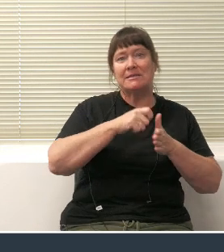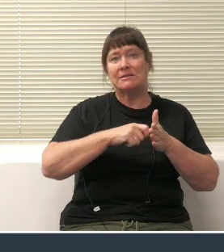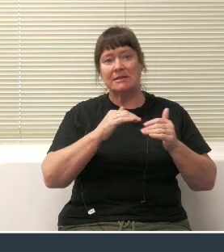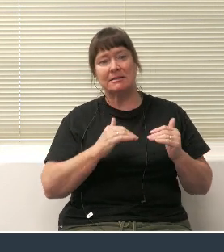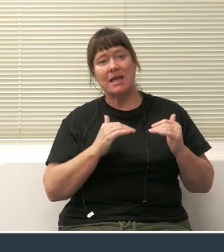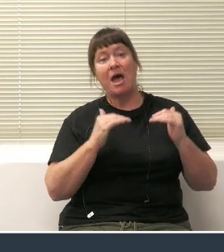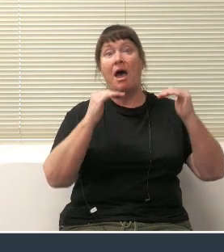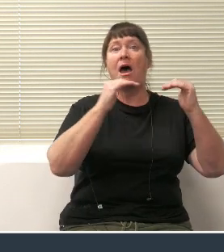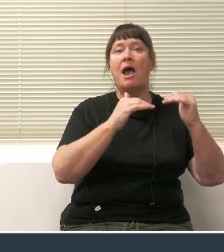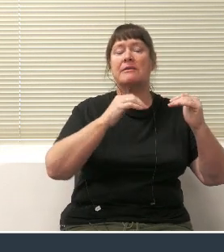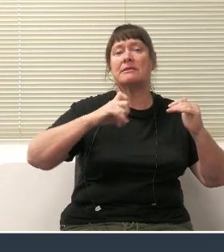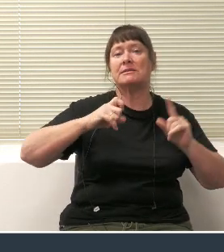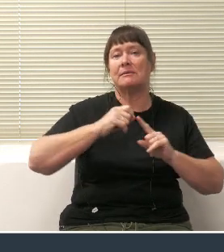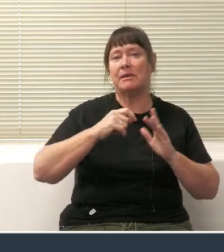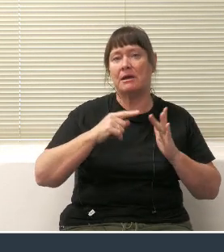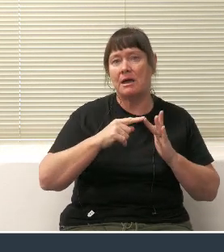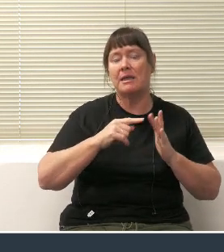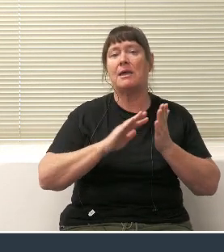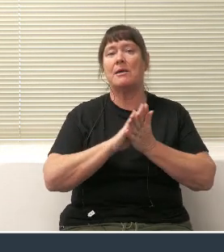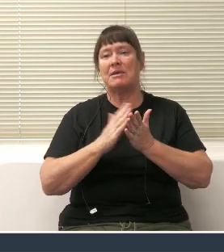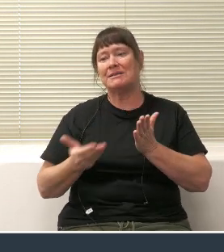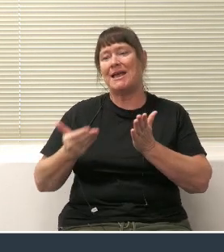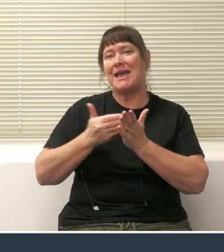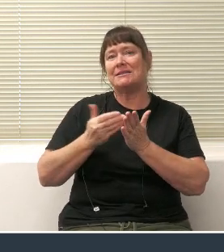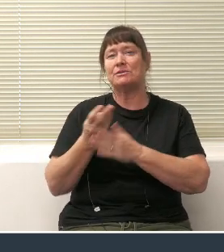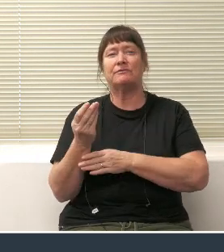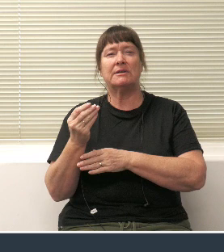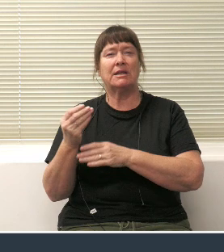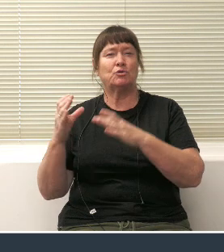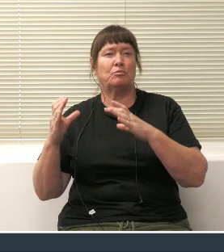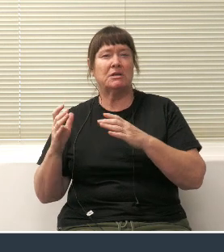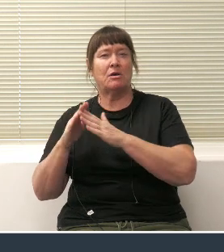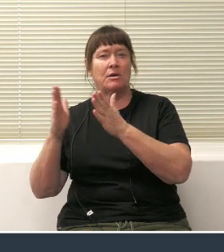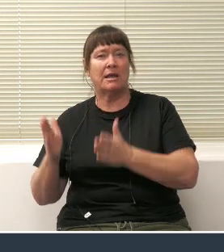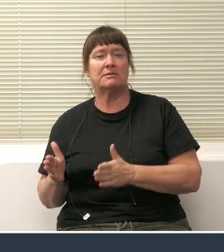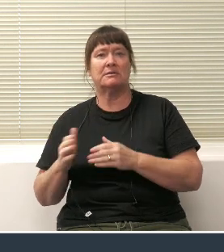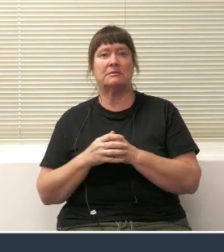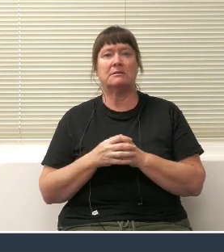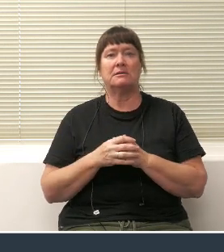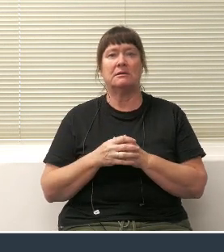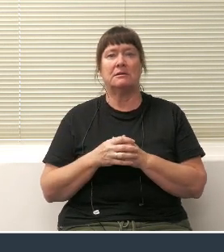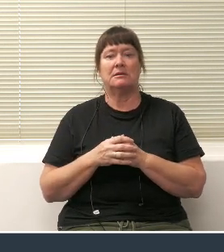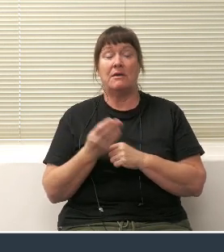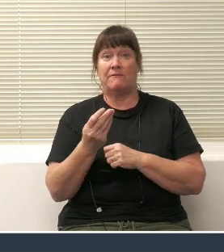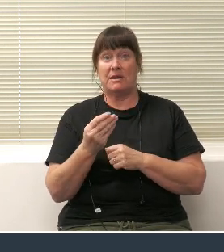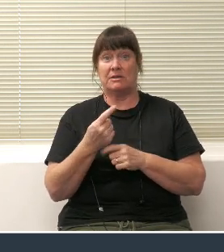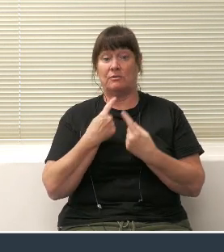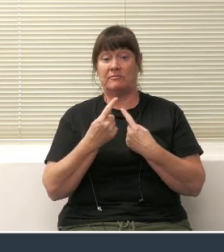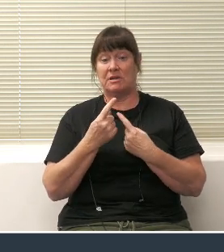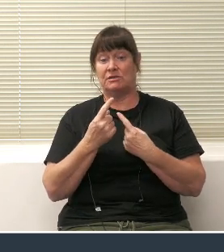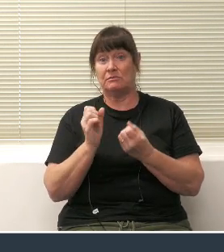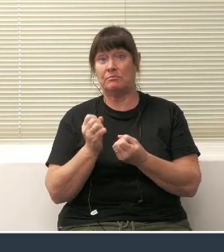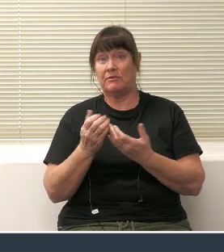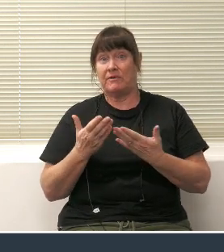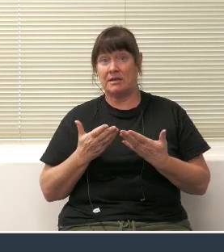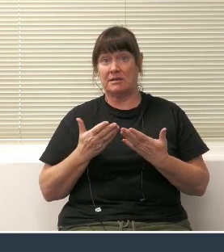more than CPI would add to the existing financial pressures on households. The financial information provided in the